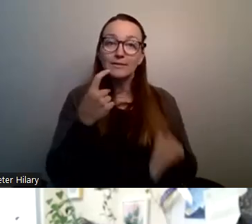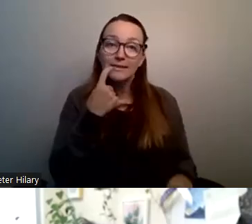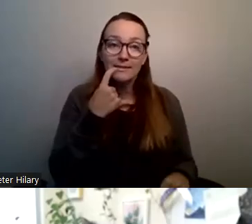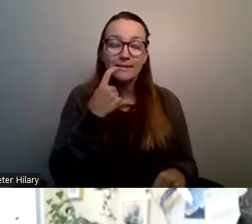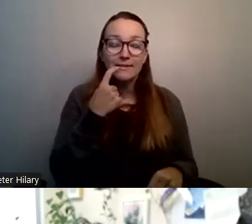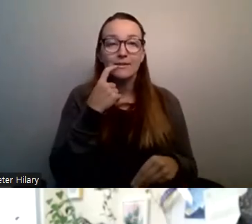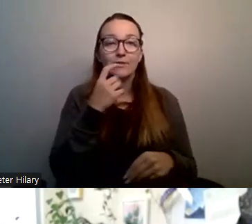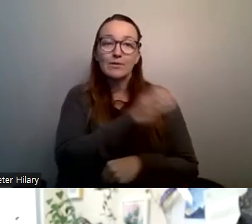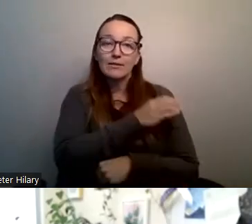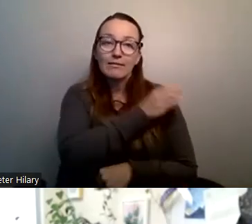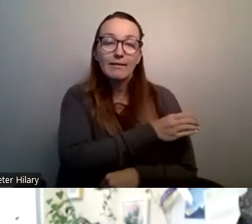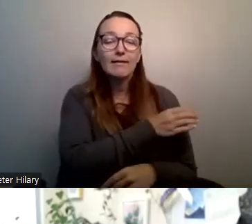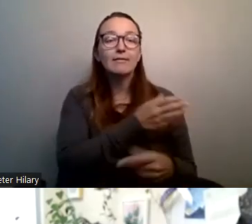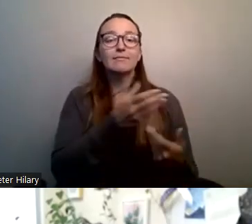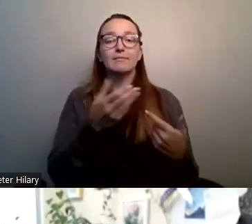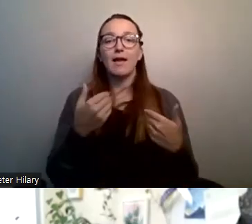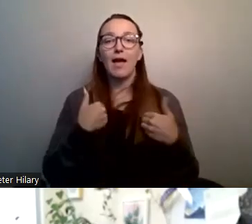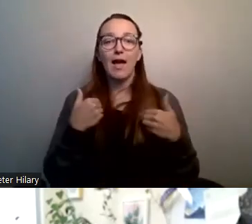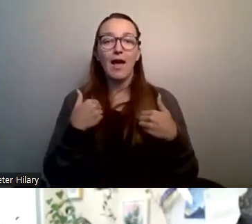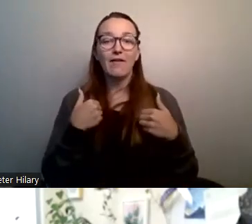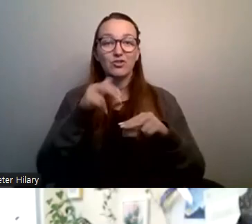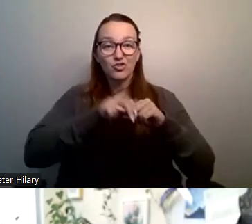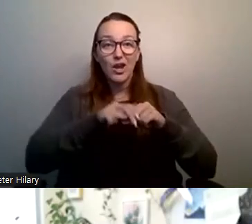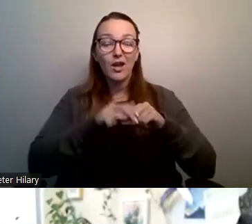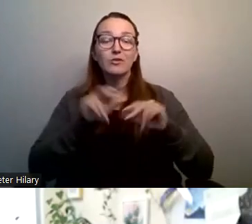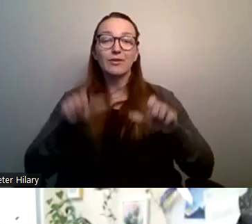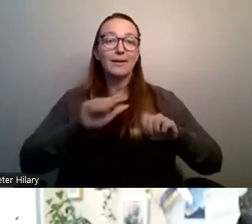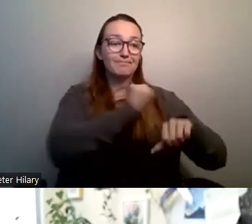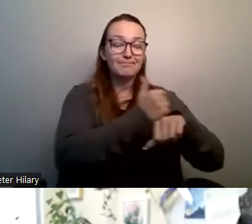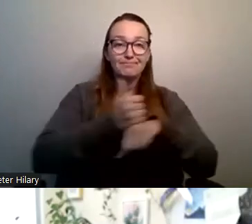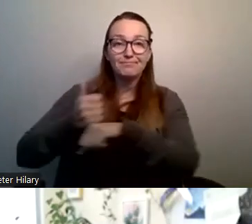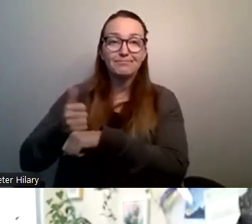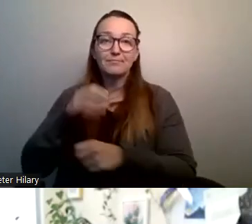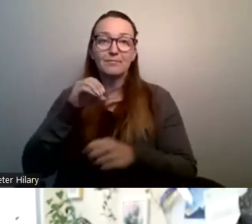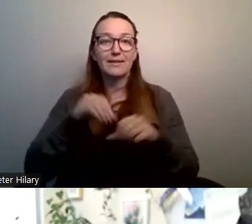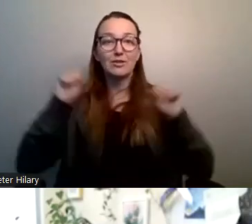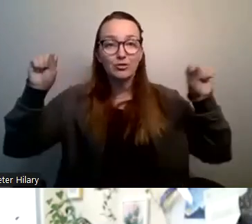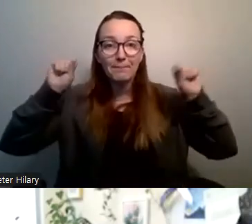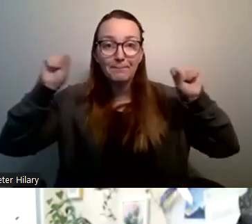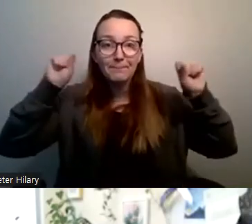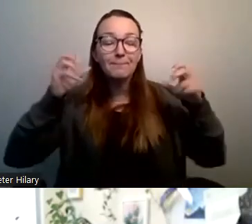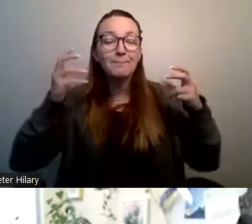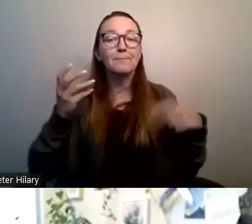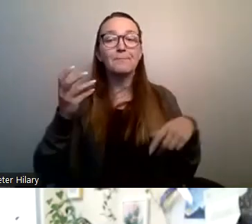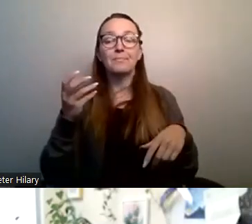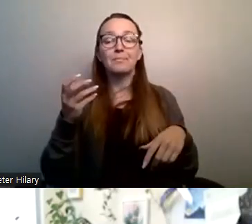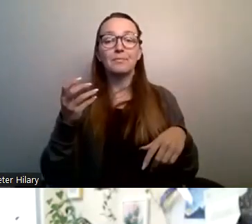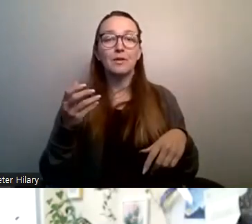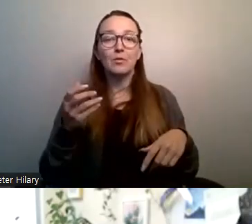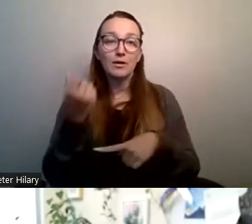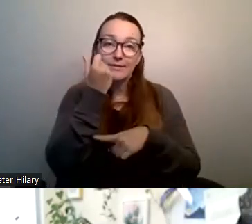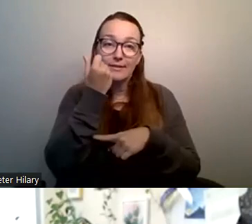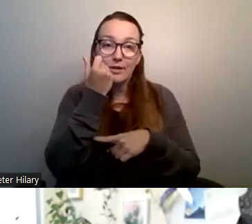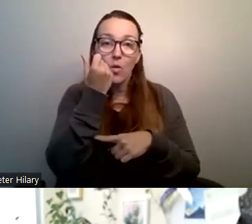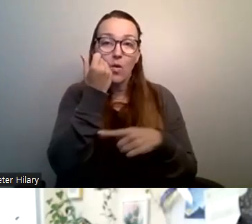has portable chairs that are set up in a gymnasium where dental professionals can